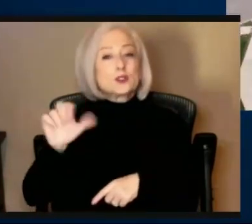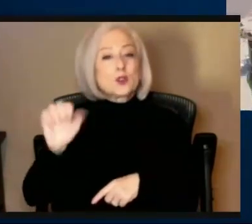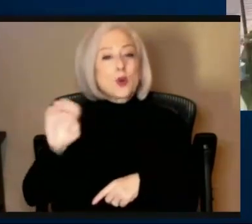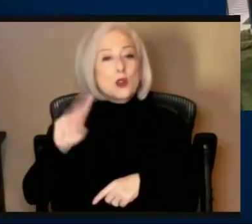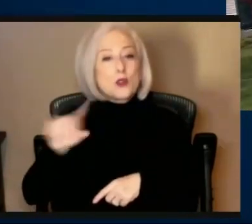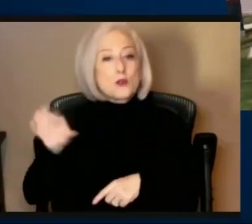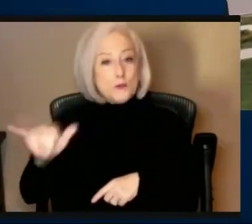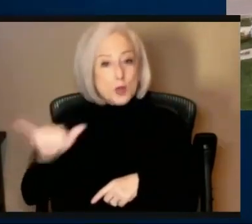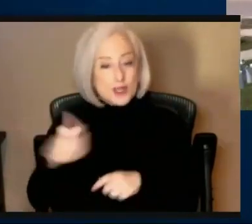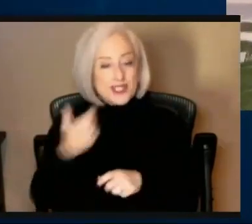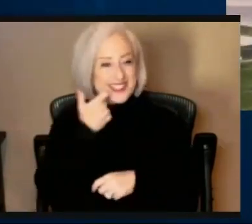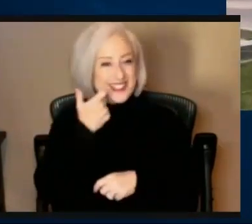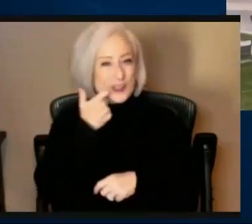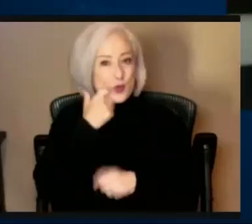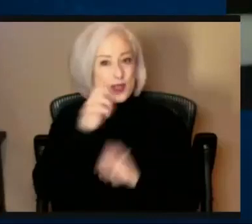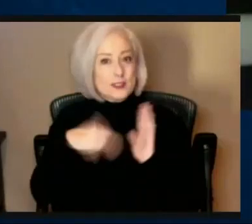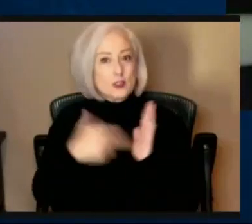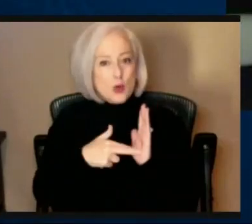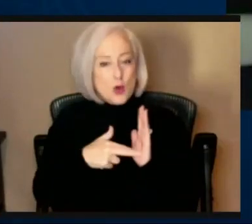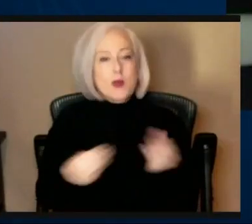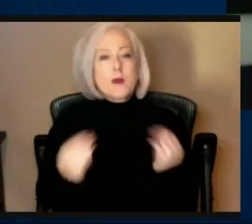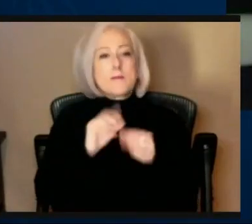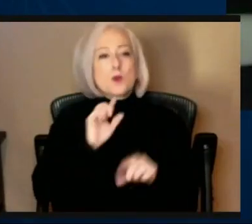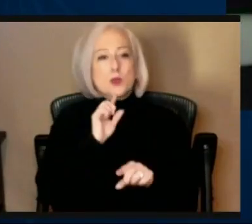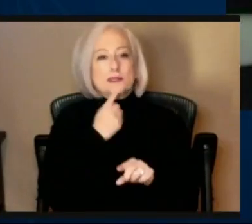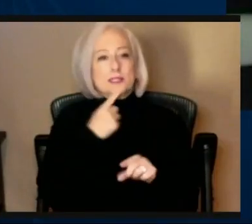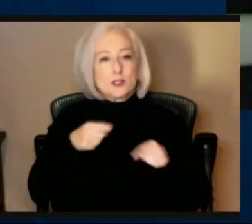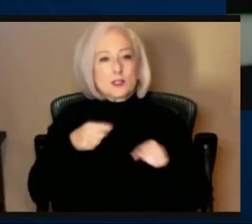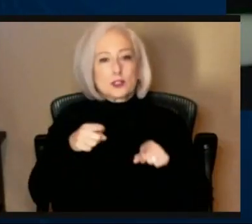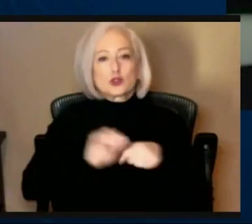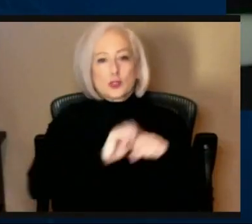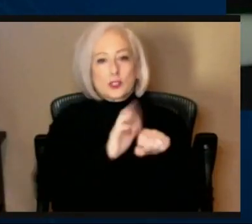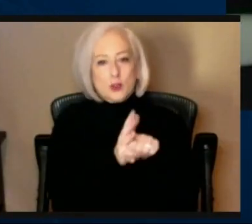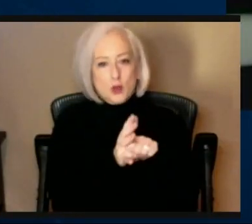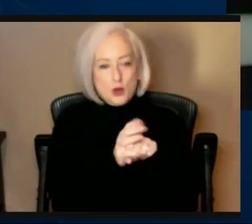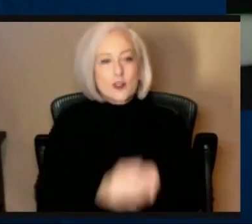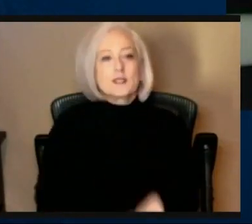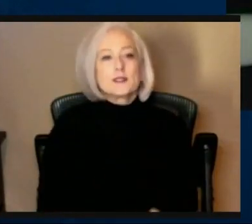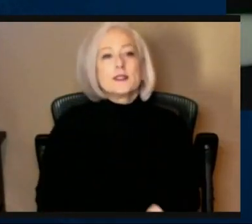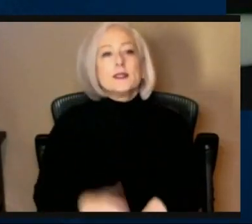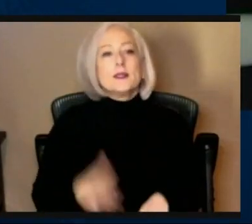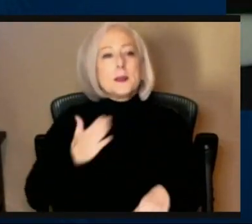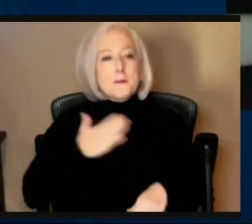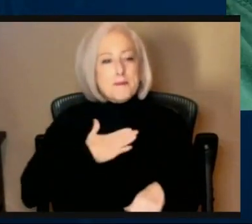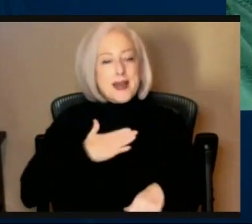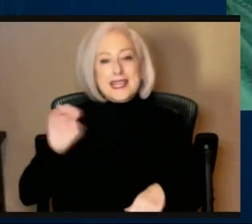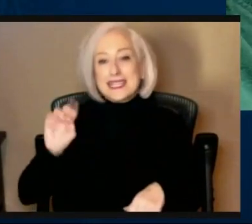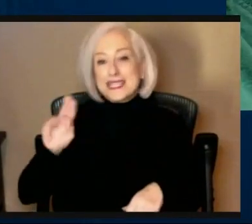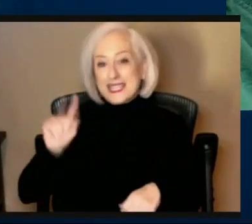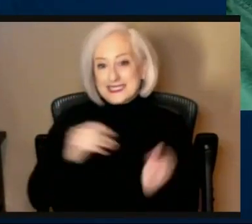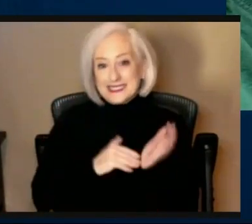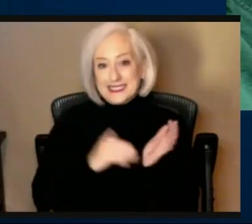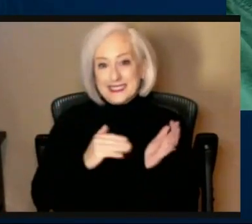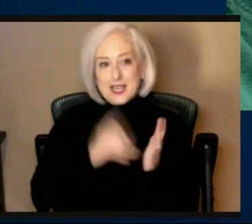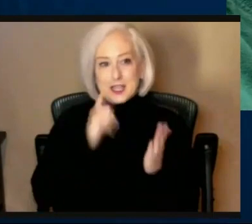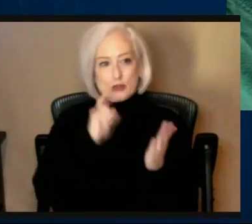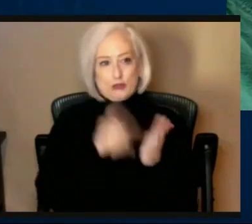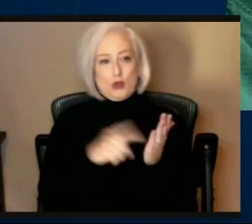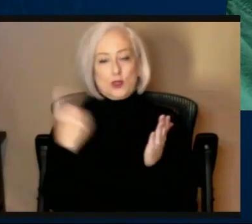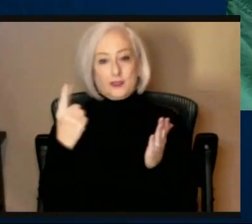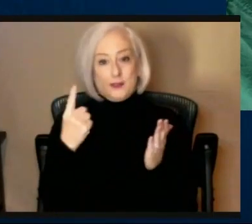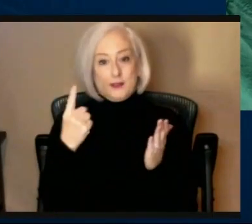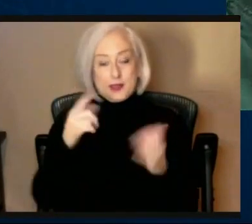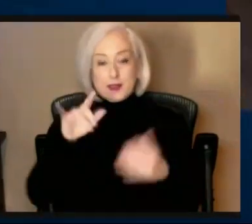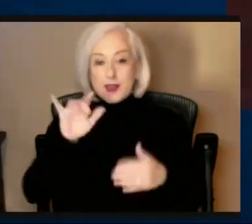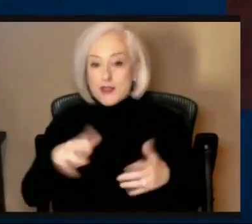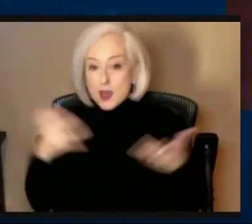more serious turn during COVID. My ear, nose, and throat doctor noticed something. That something landed Brian